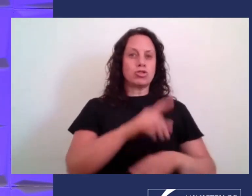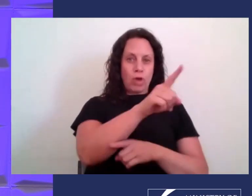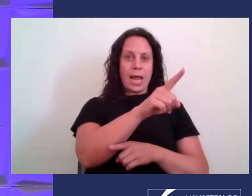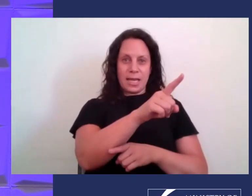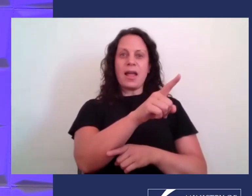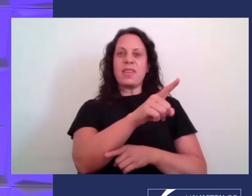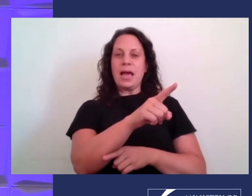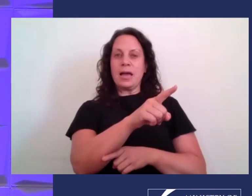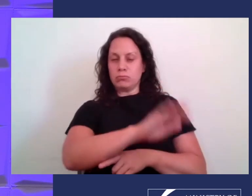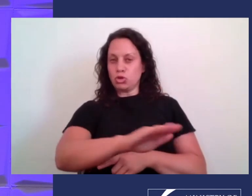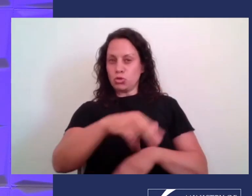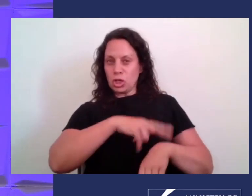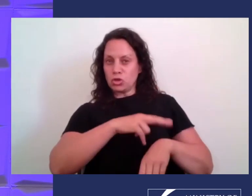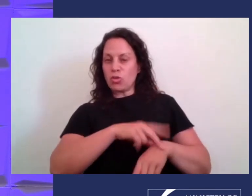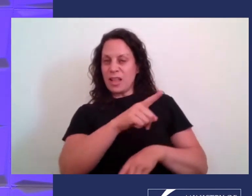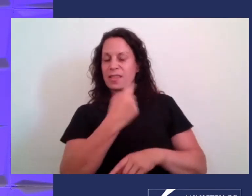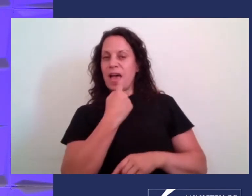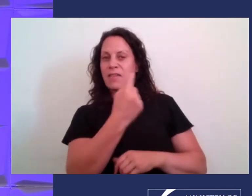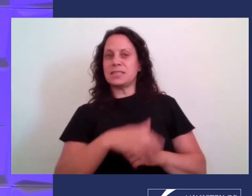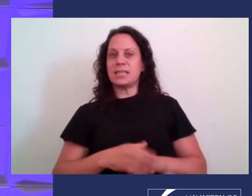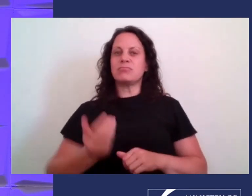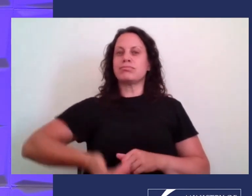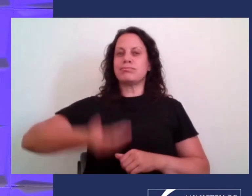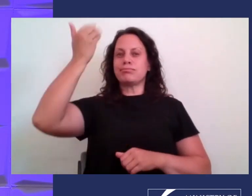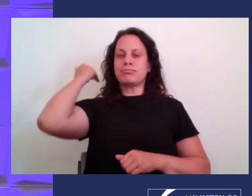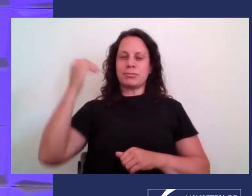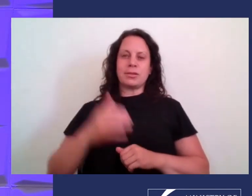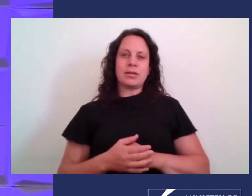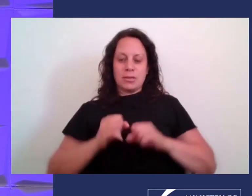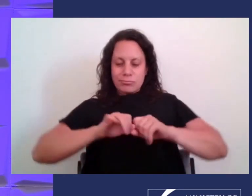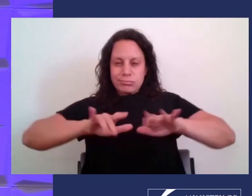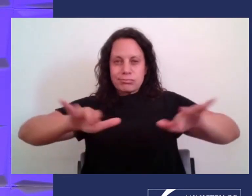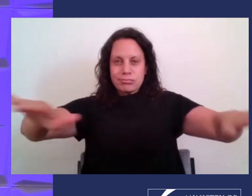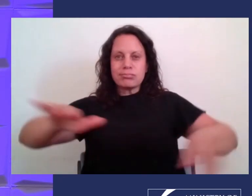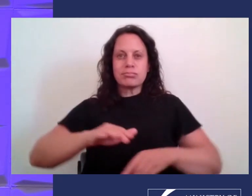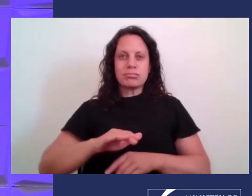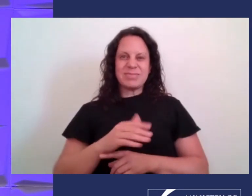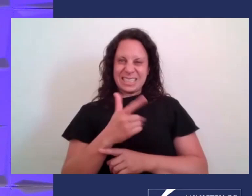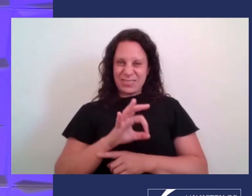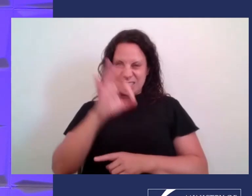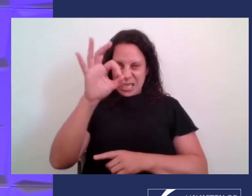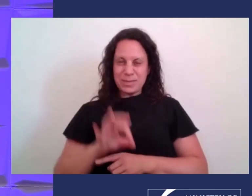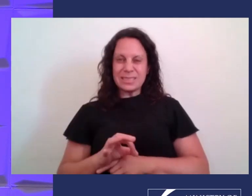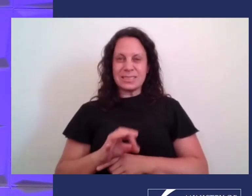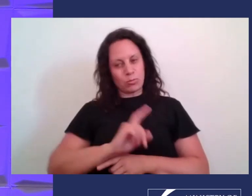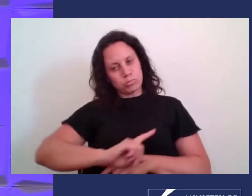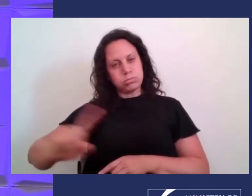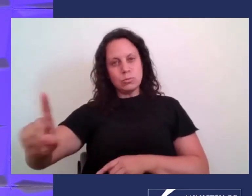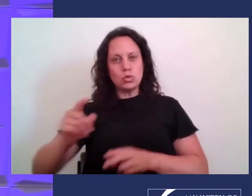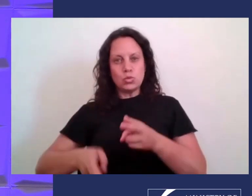have said that early on in the pandemic, they admitted something like 70% of children with MISC to intensive